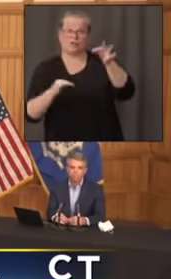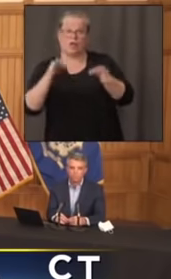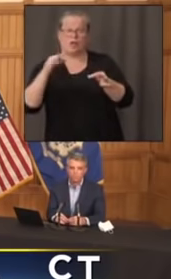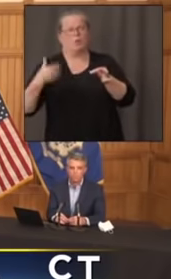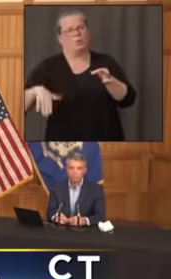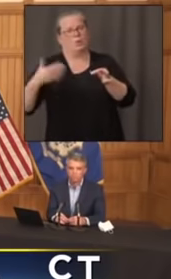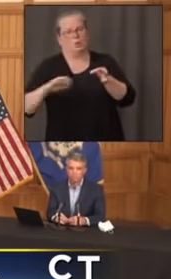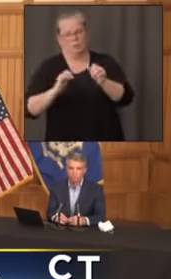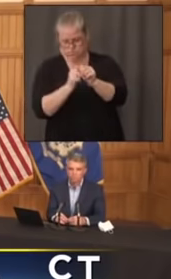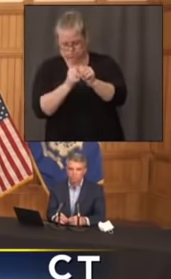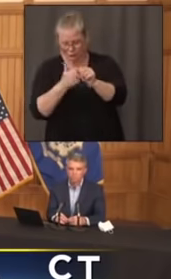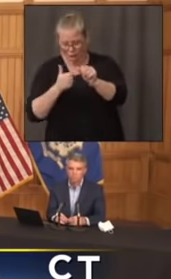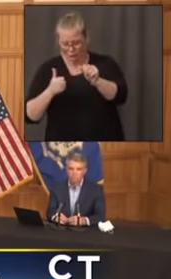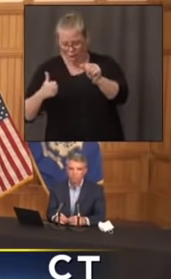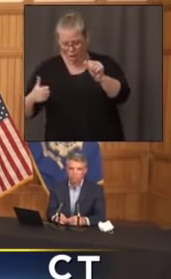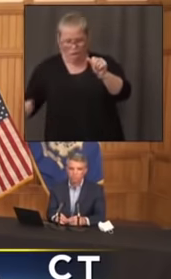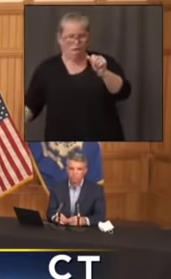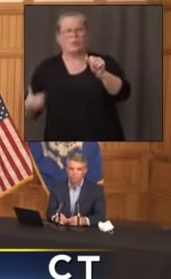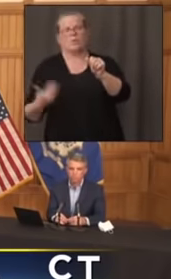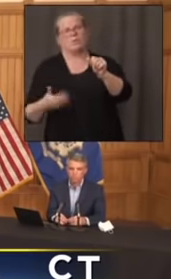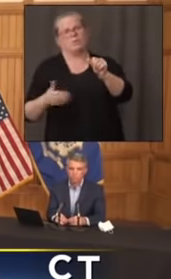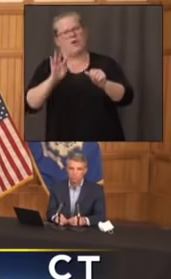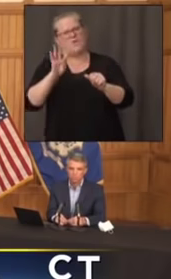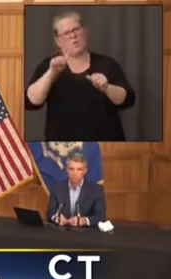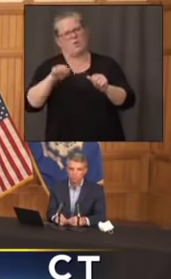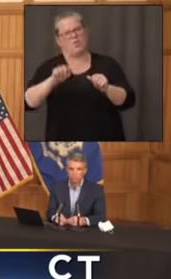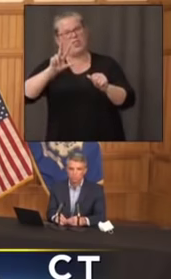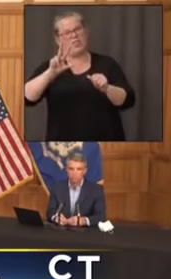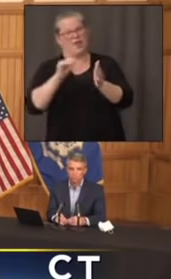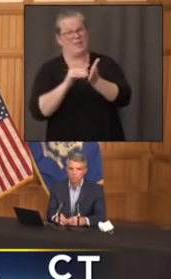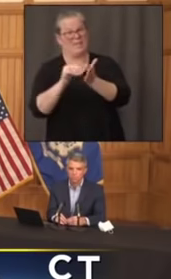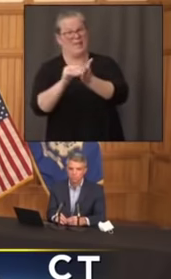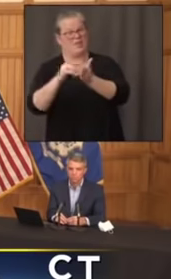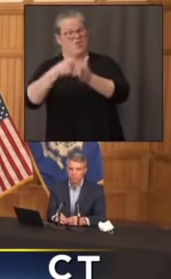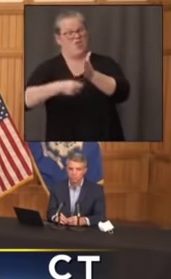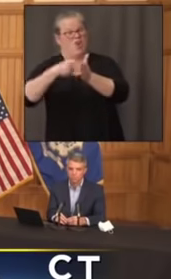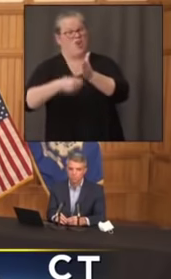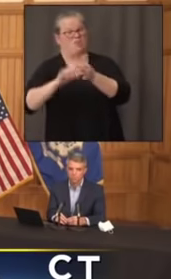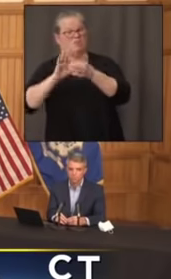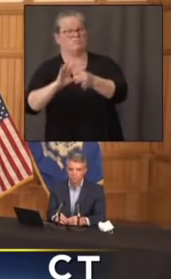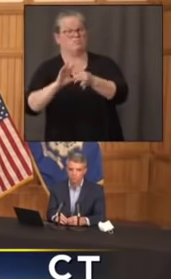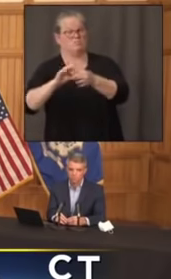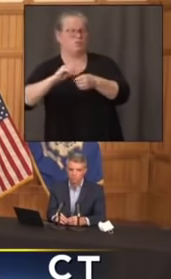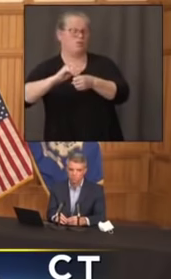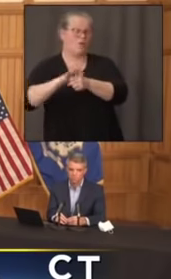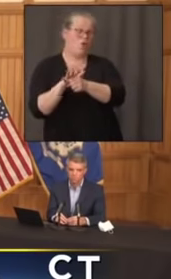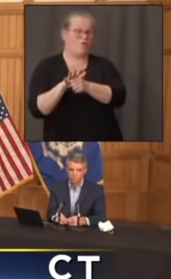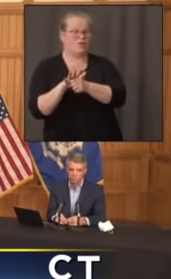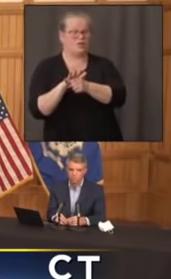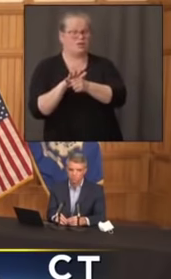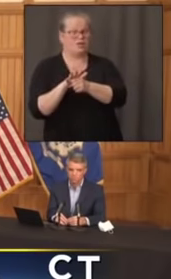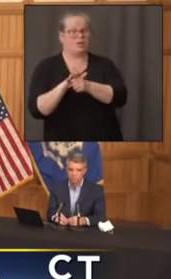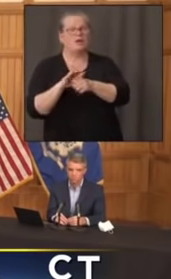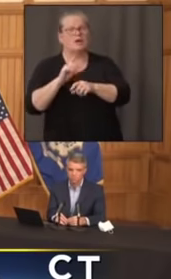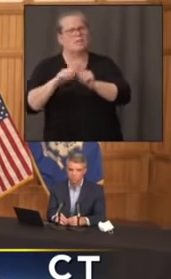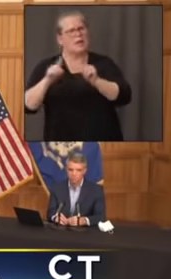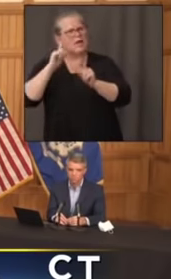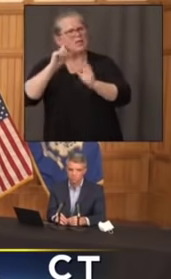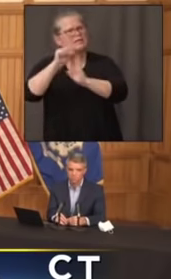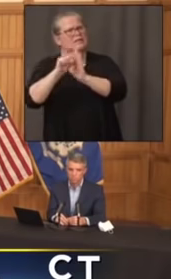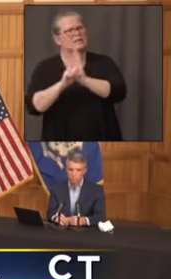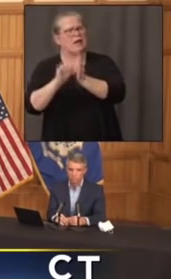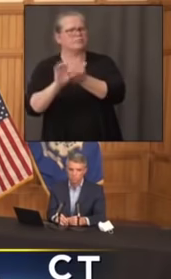about $4.3 million in COVID-related expenses, but I guess they've received about $1.2 million from the